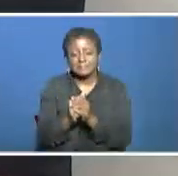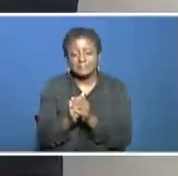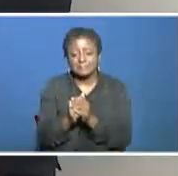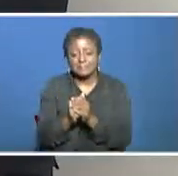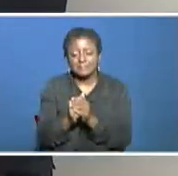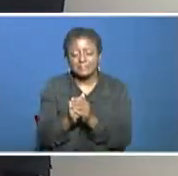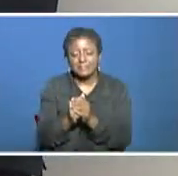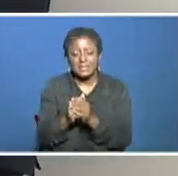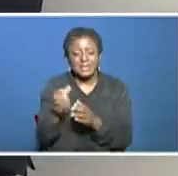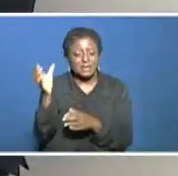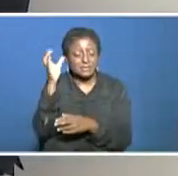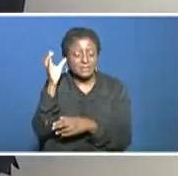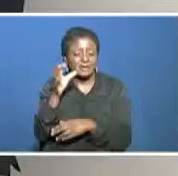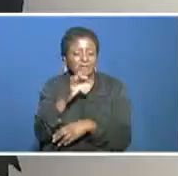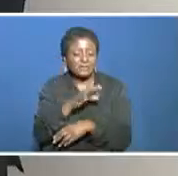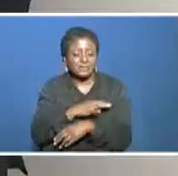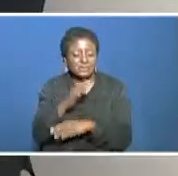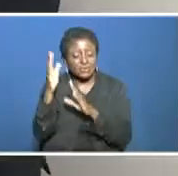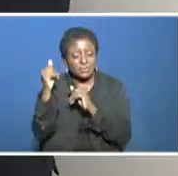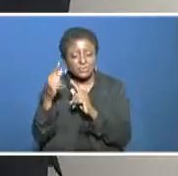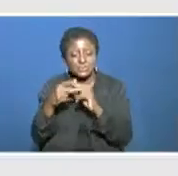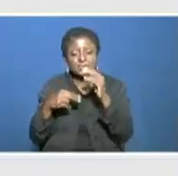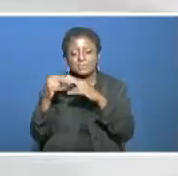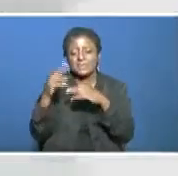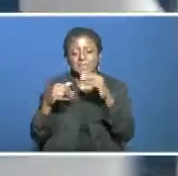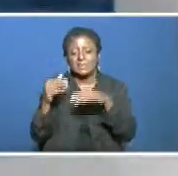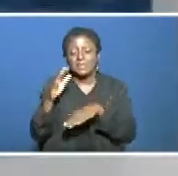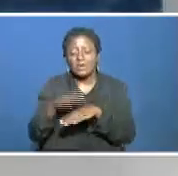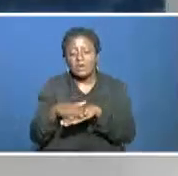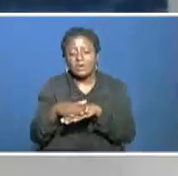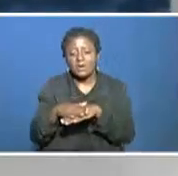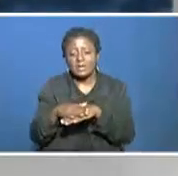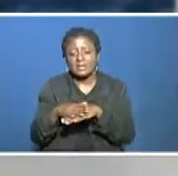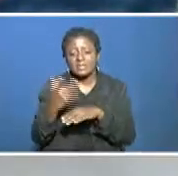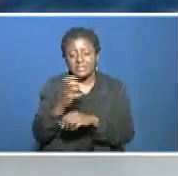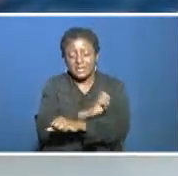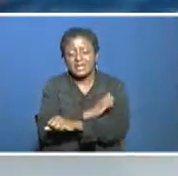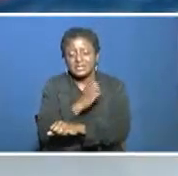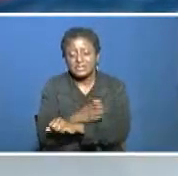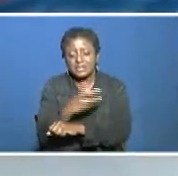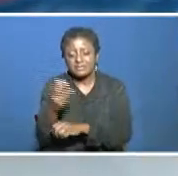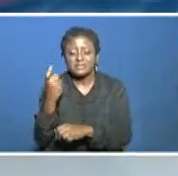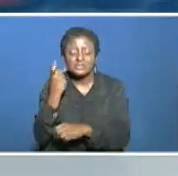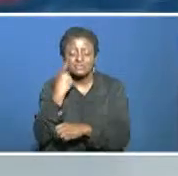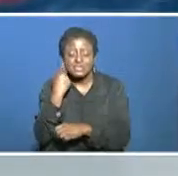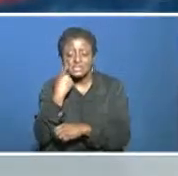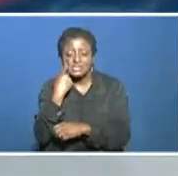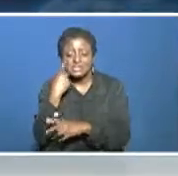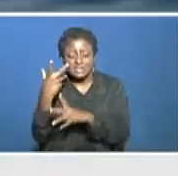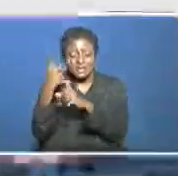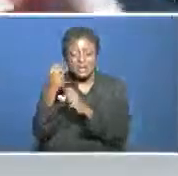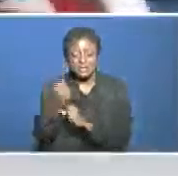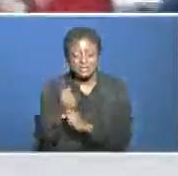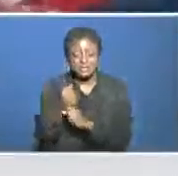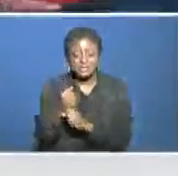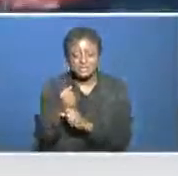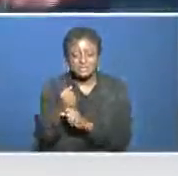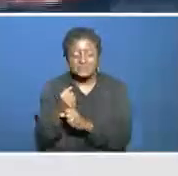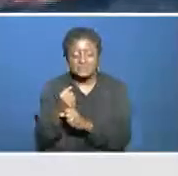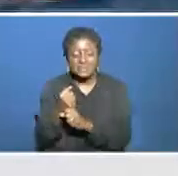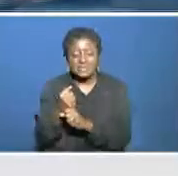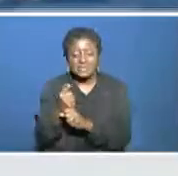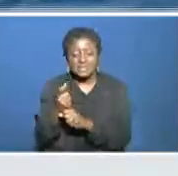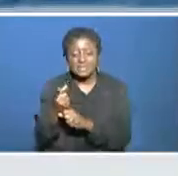Craig Ferguson hoping to build on the momentum of his most recent accomplishment, having secured a gold medal at the World Optimist Championships. He